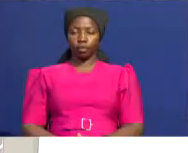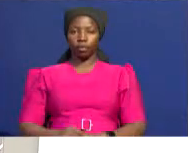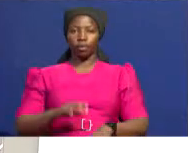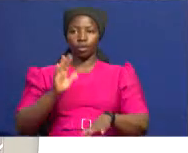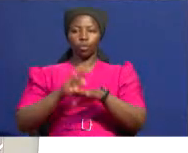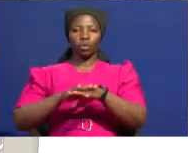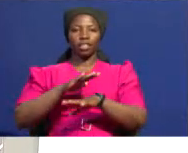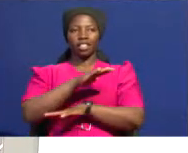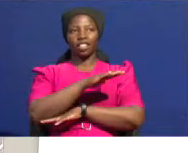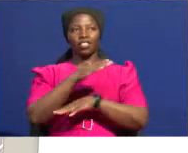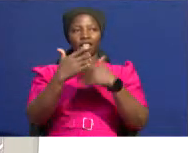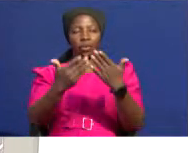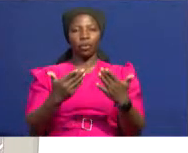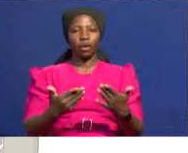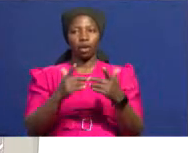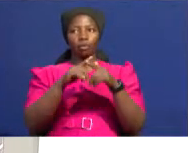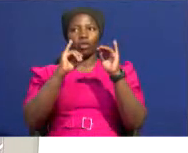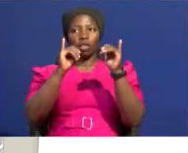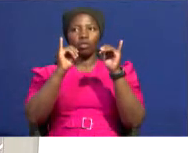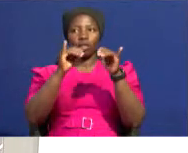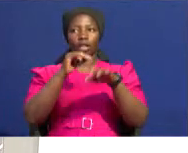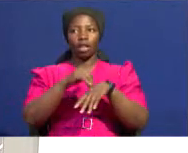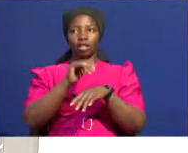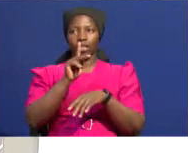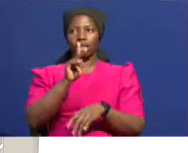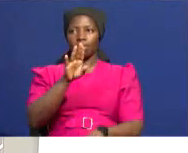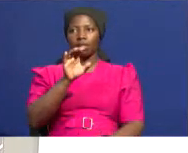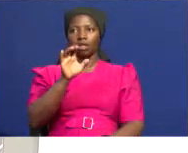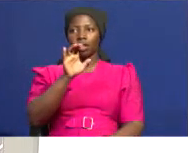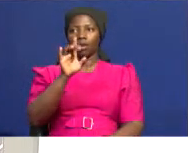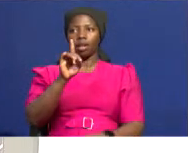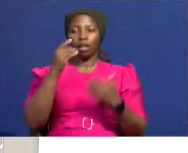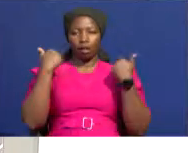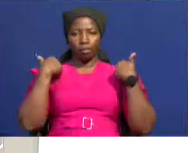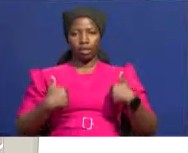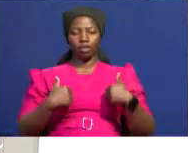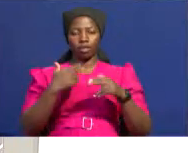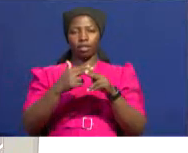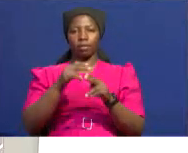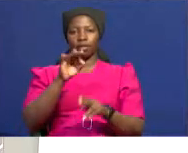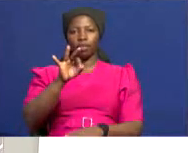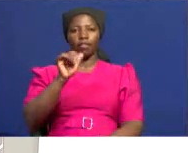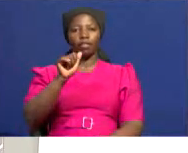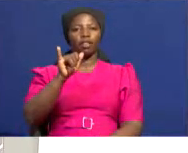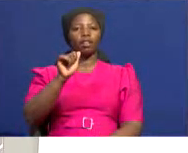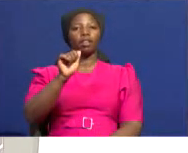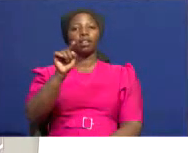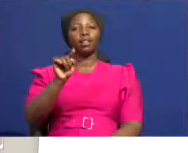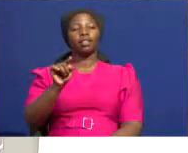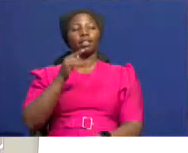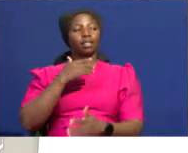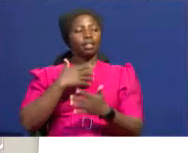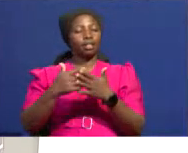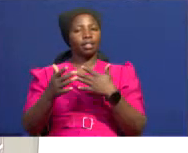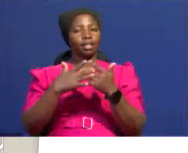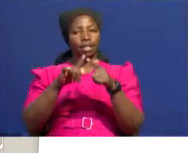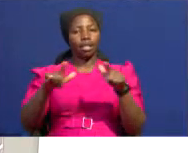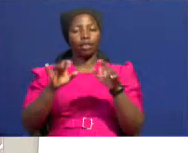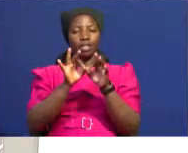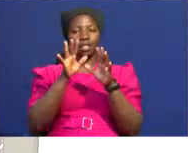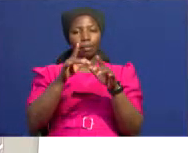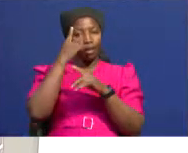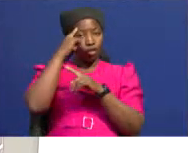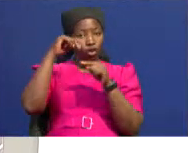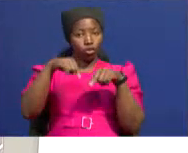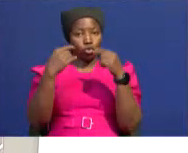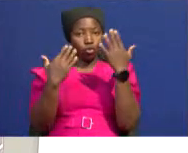Good evening and welcome to the Legends Edition on KBC Channel 1. I am Fayyaz Qureshi. Our sign language interpreter for tonight's edition